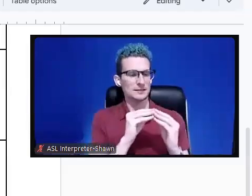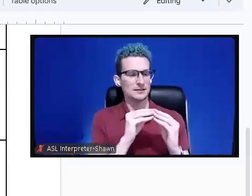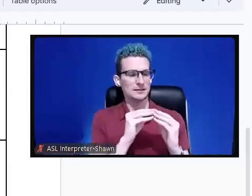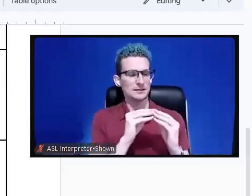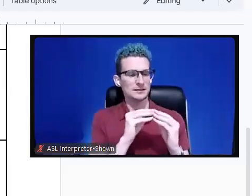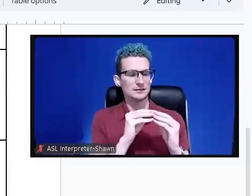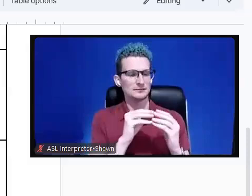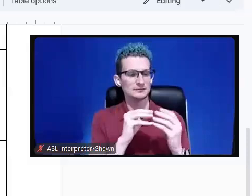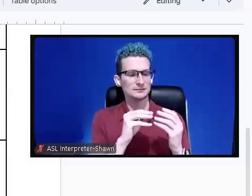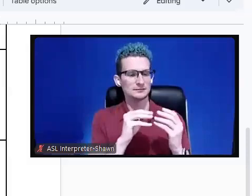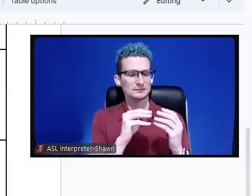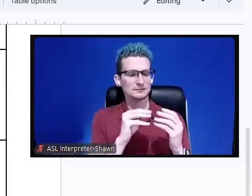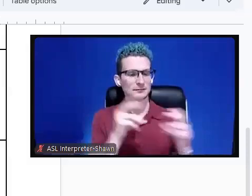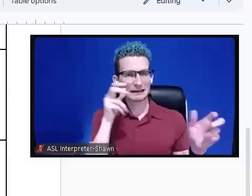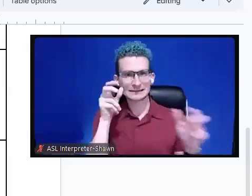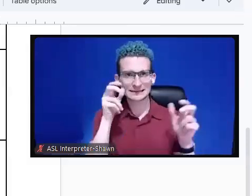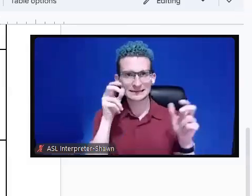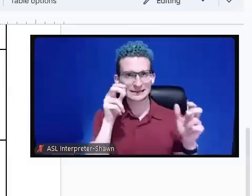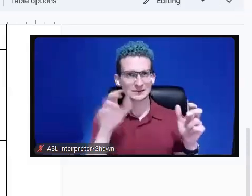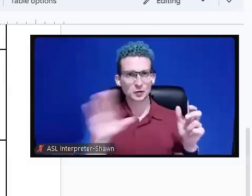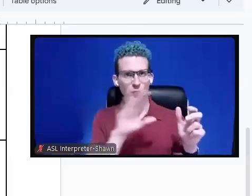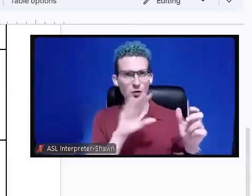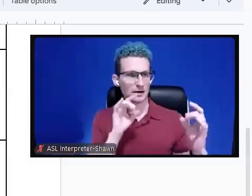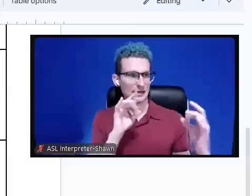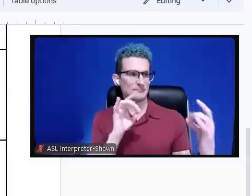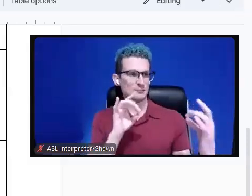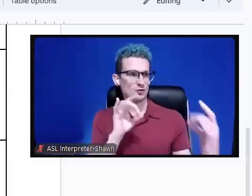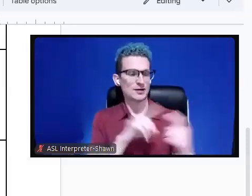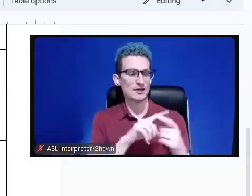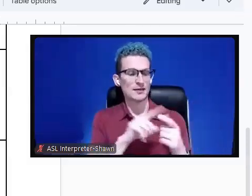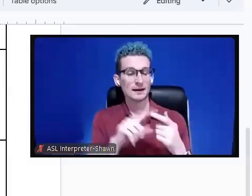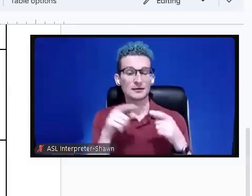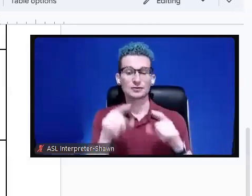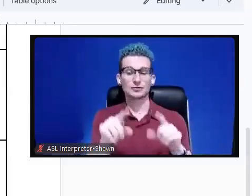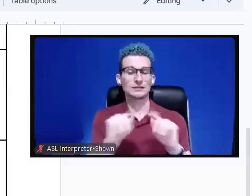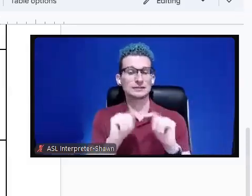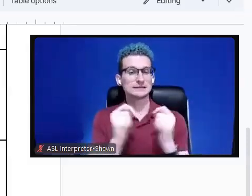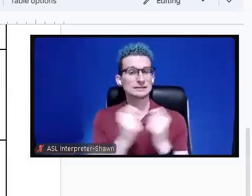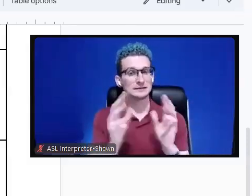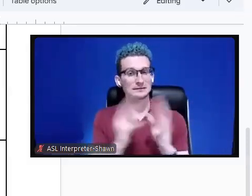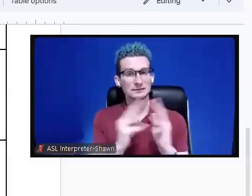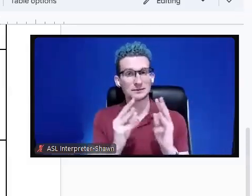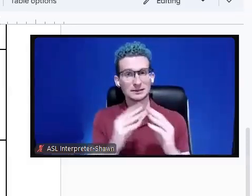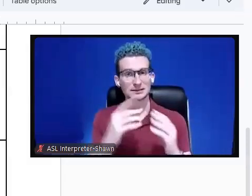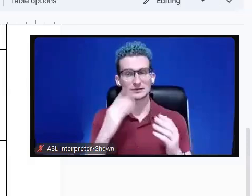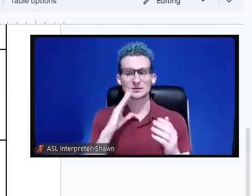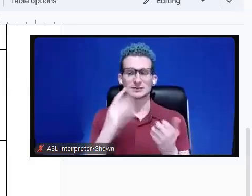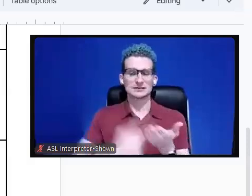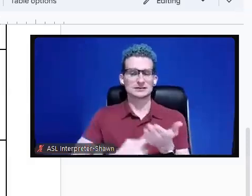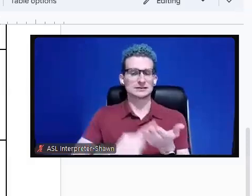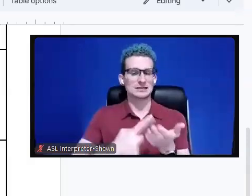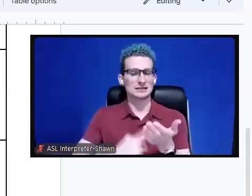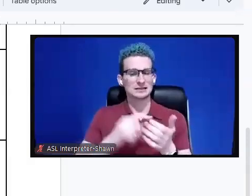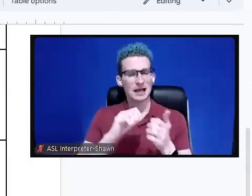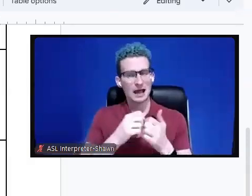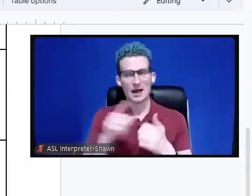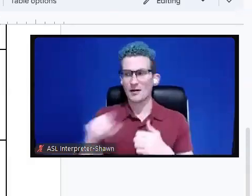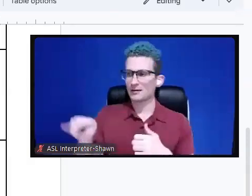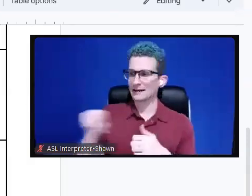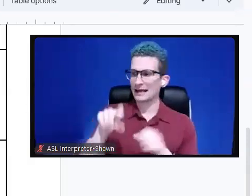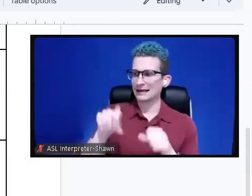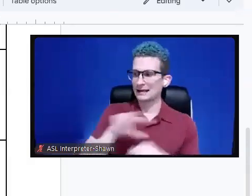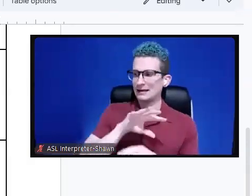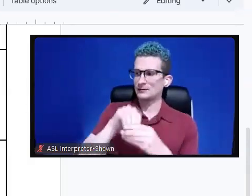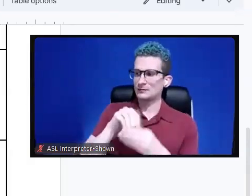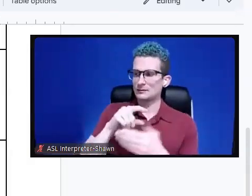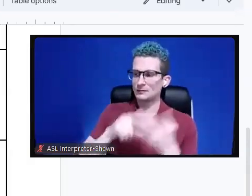and then we have discussions in our team meetings about how they can incorporate what they hear and what they learn from